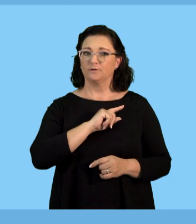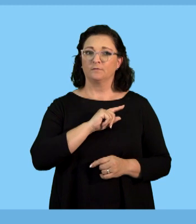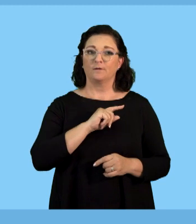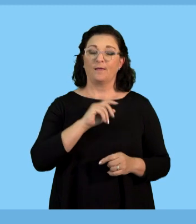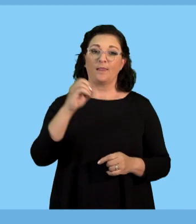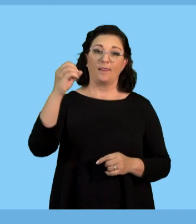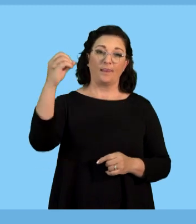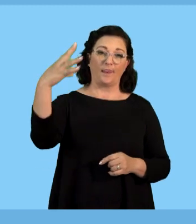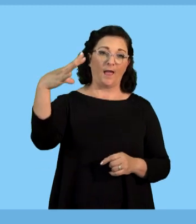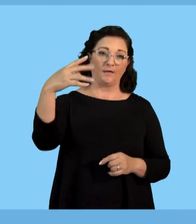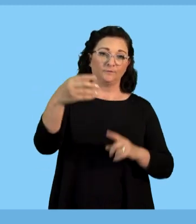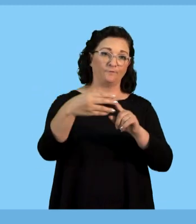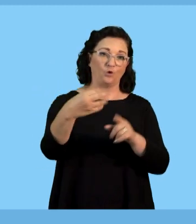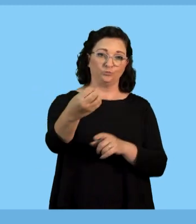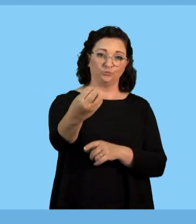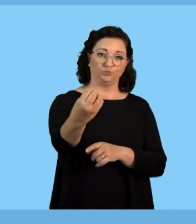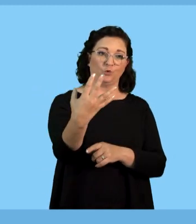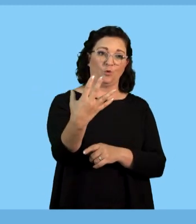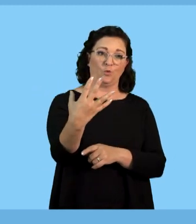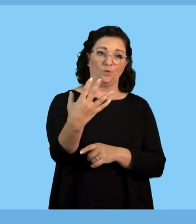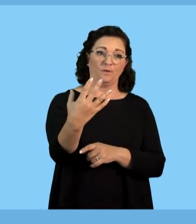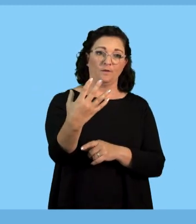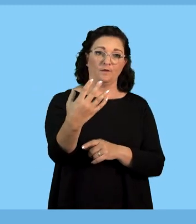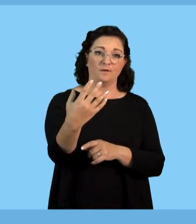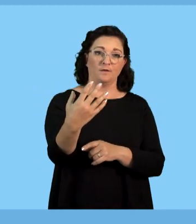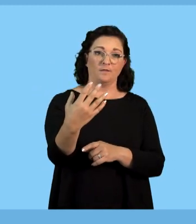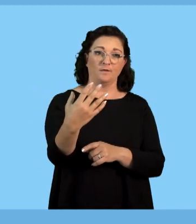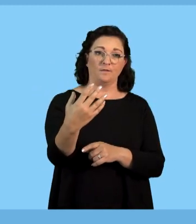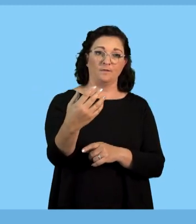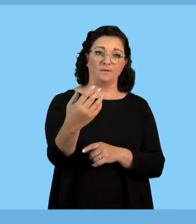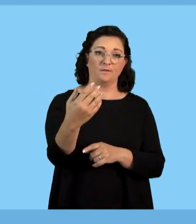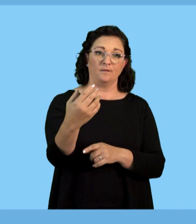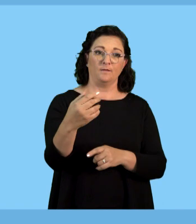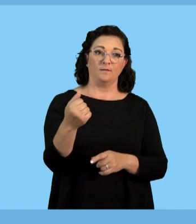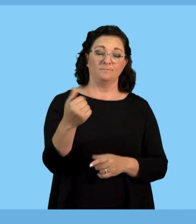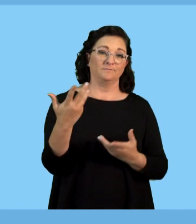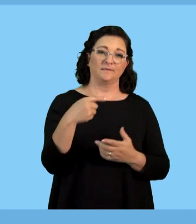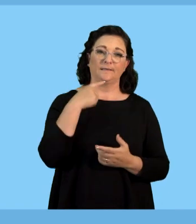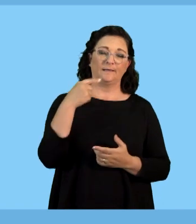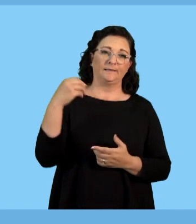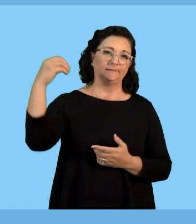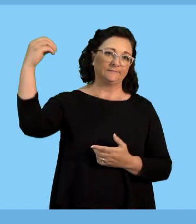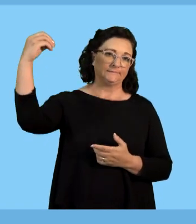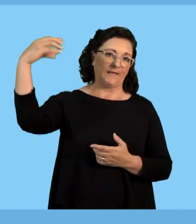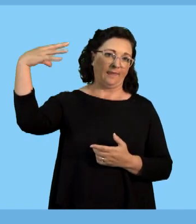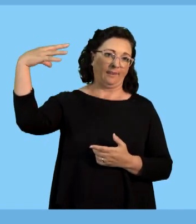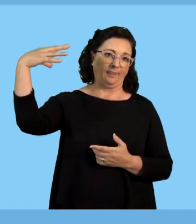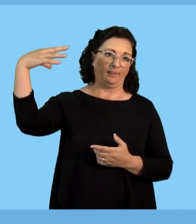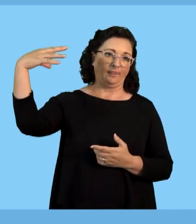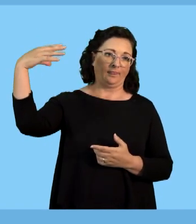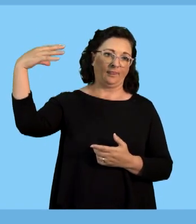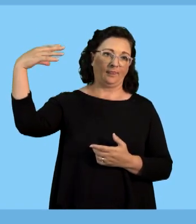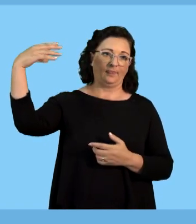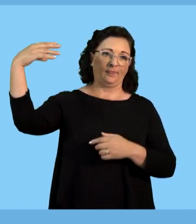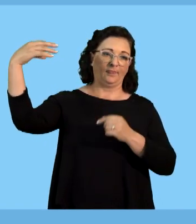the light coming from the source reflects of you coming from, this is going to, let's say this is the sun, coming